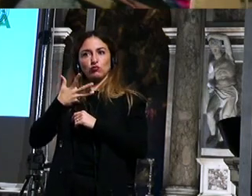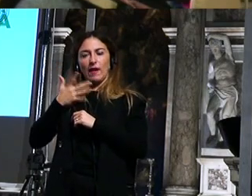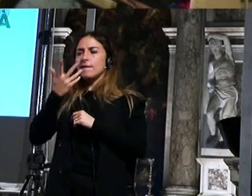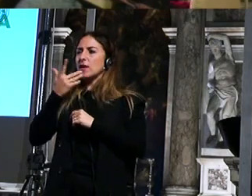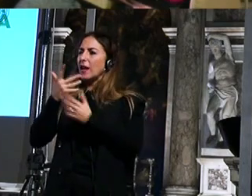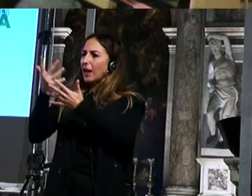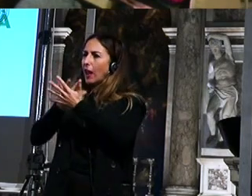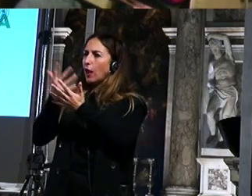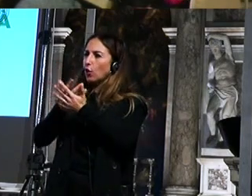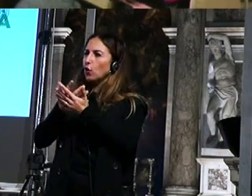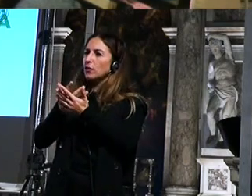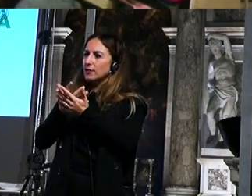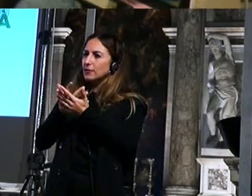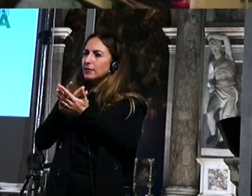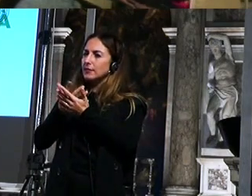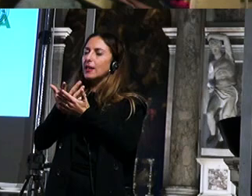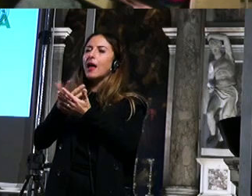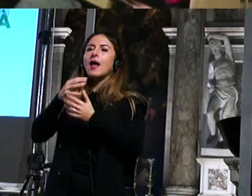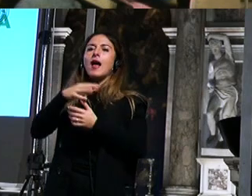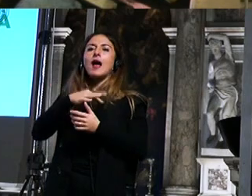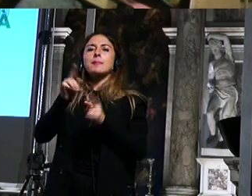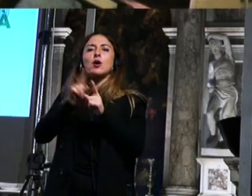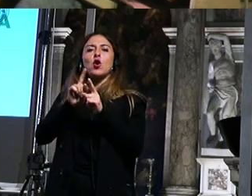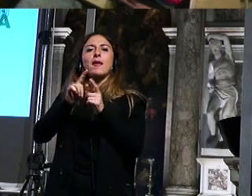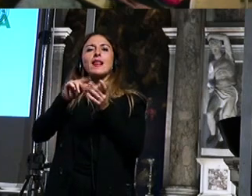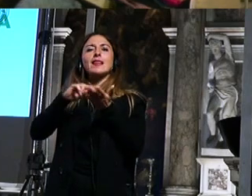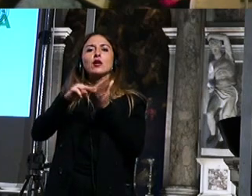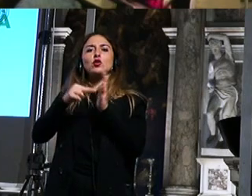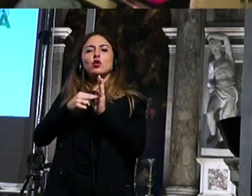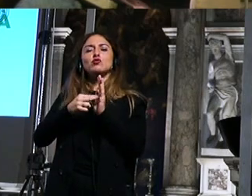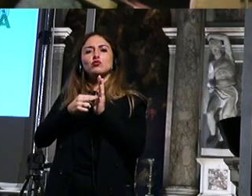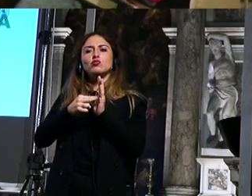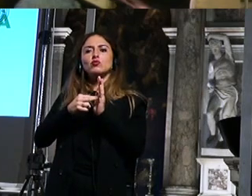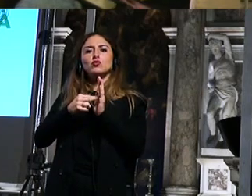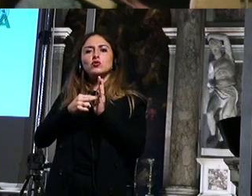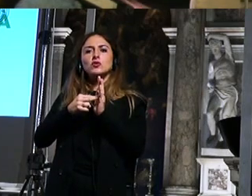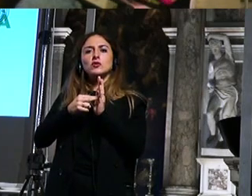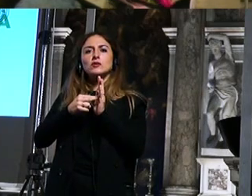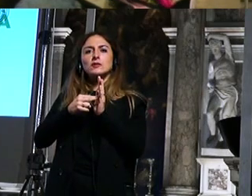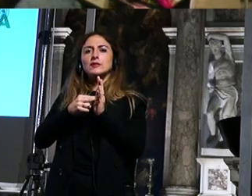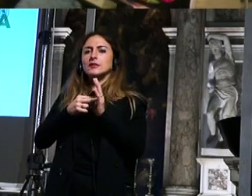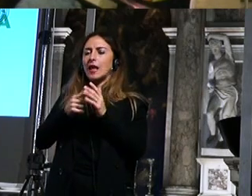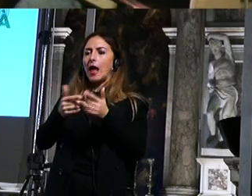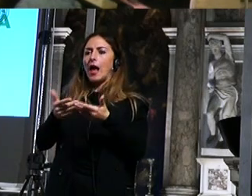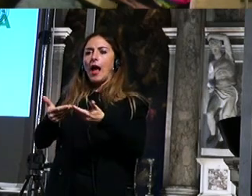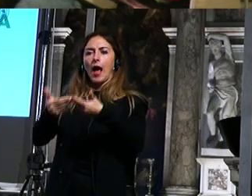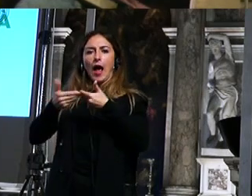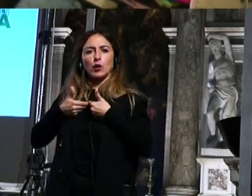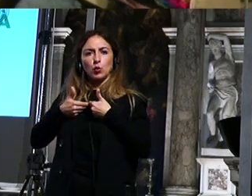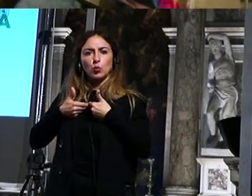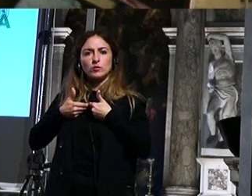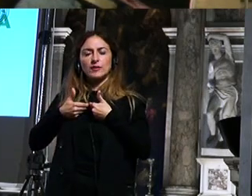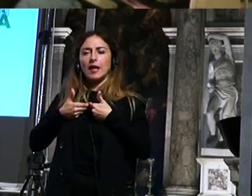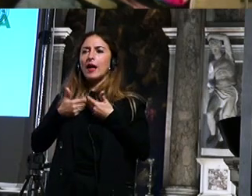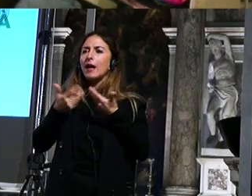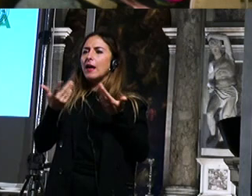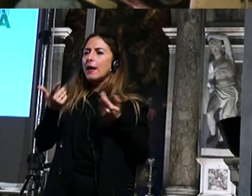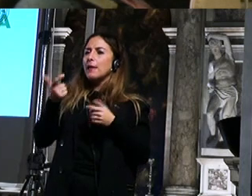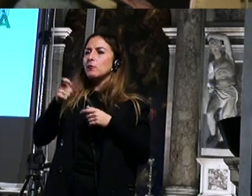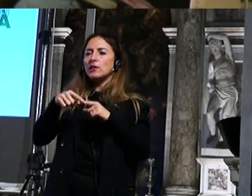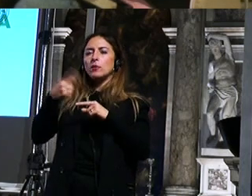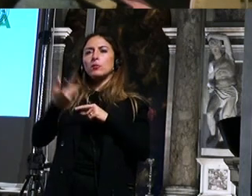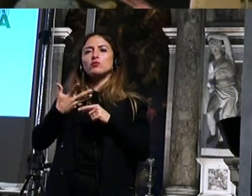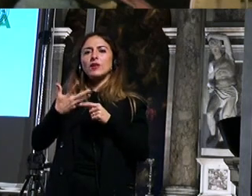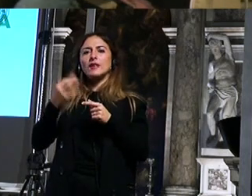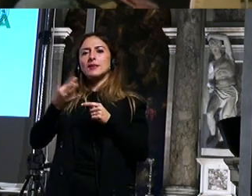come funziona l'anima come tecnologia facilitatrice e se è vero che facilita, visto che poi abbiamo la questione